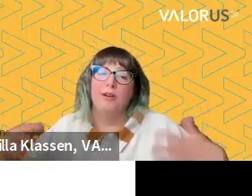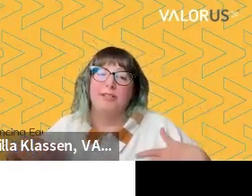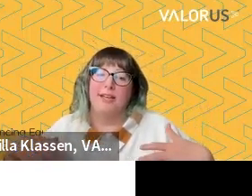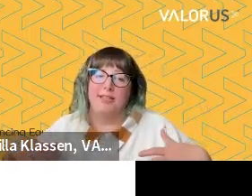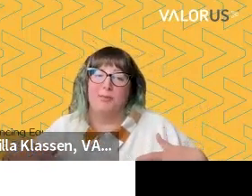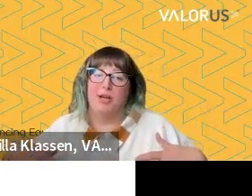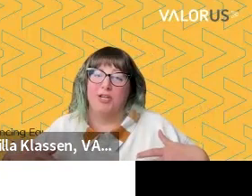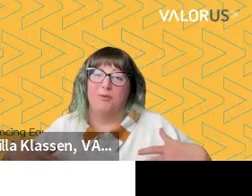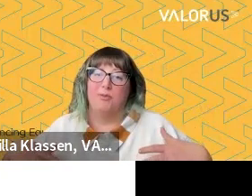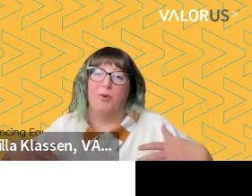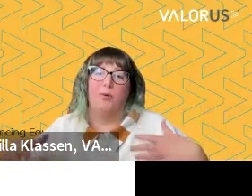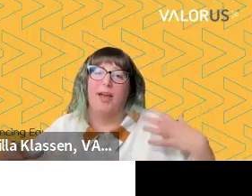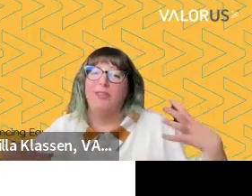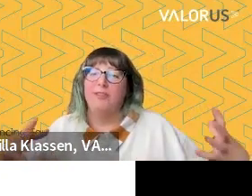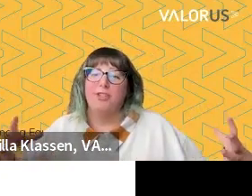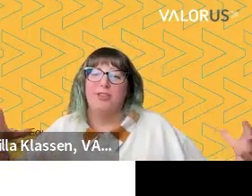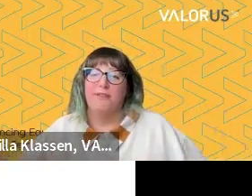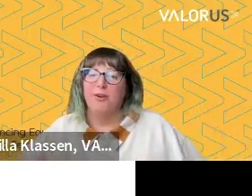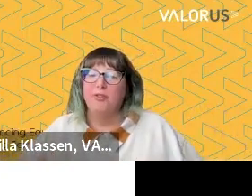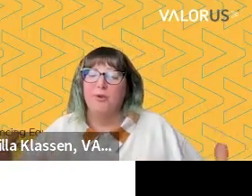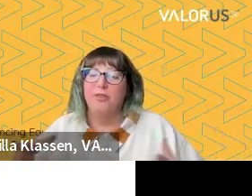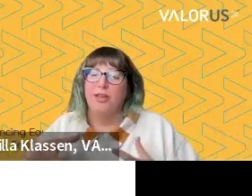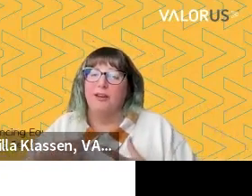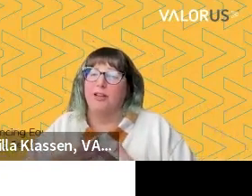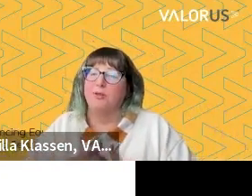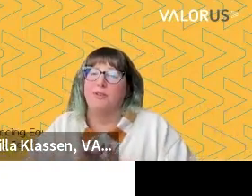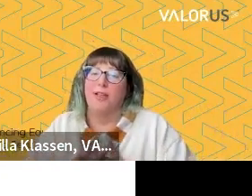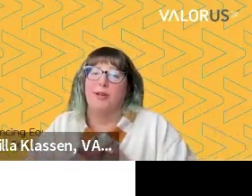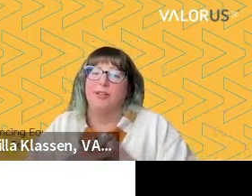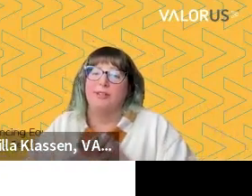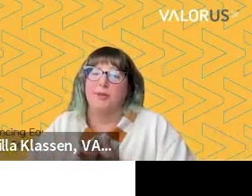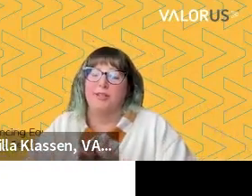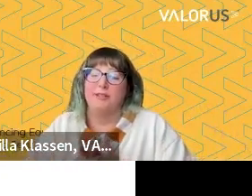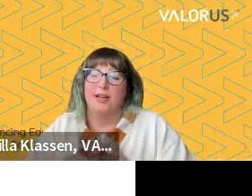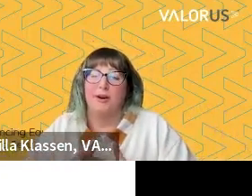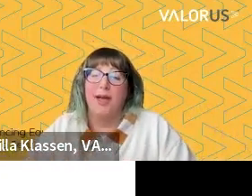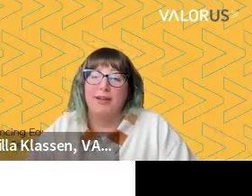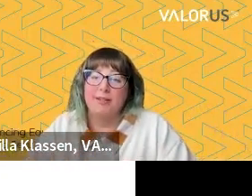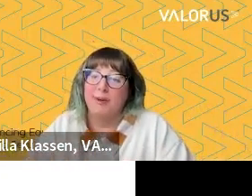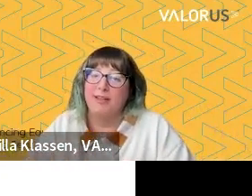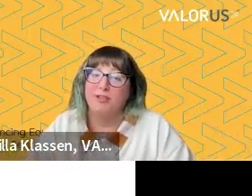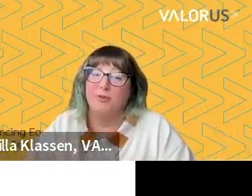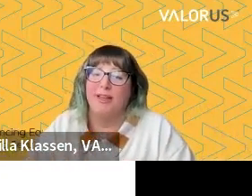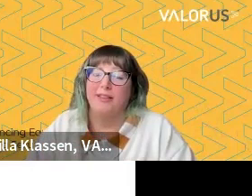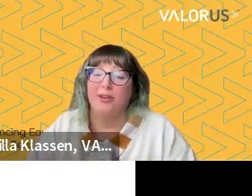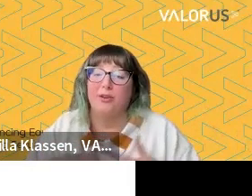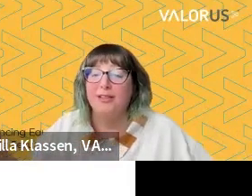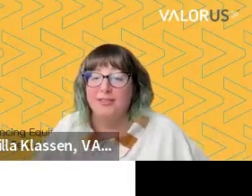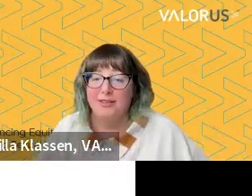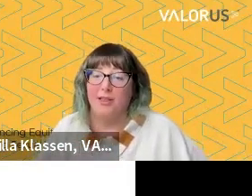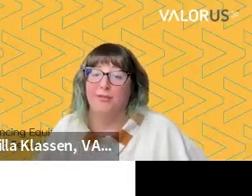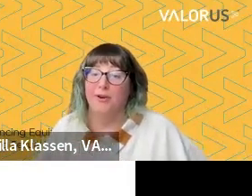So that's how our CA Leads project was born. We had the vision that folks with intellectual and developmental disabilities that are impacted by sexual